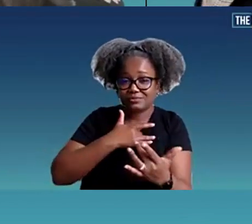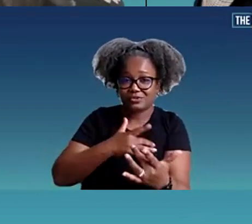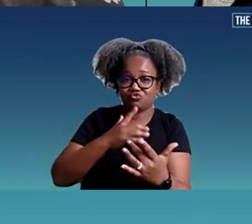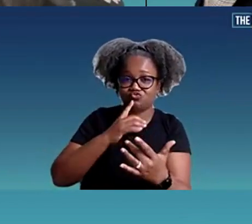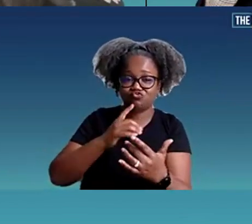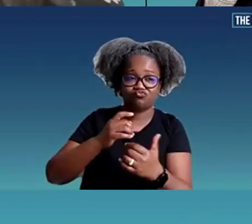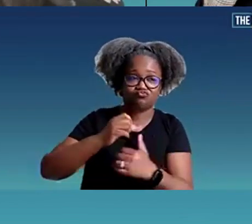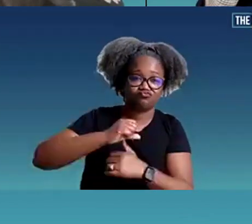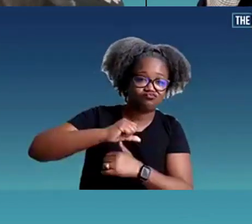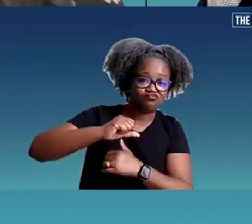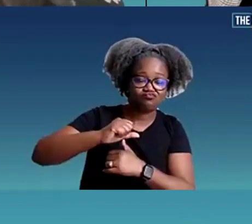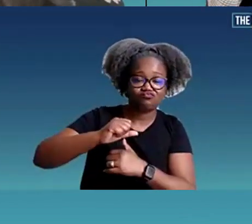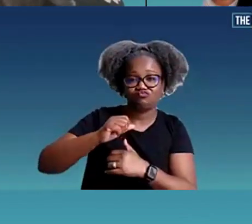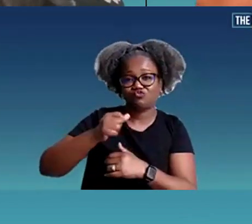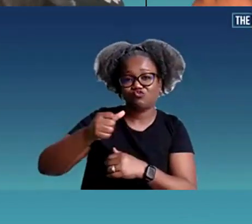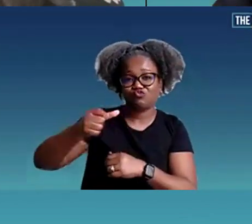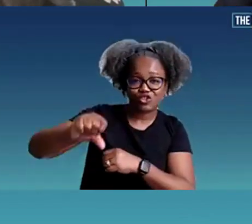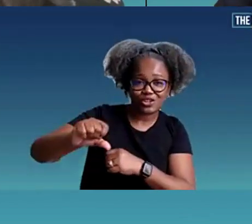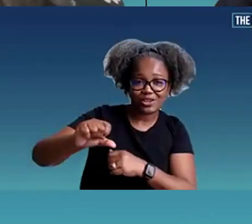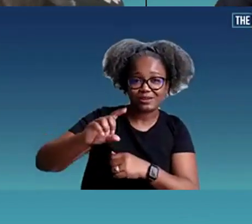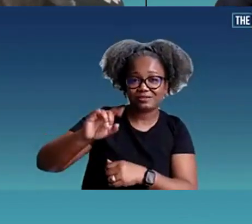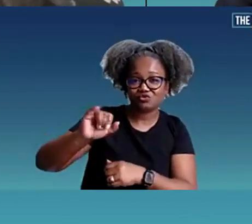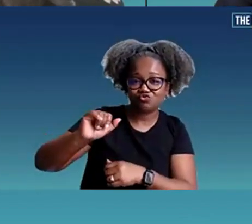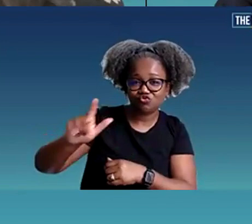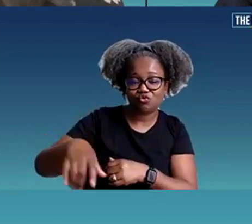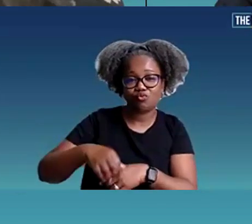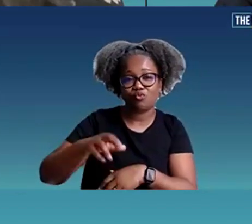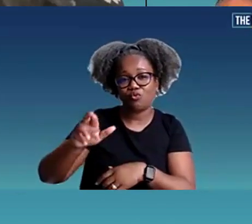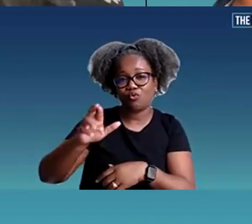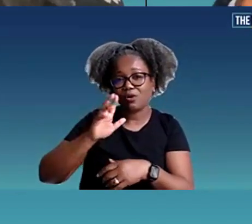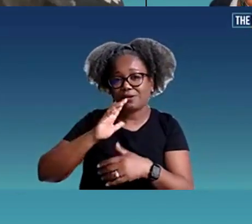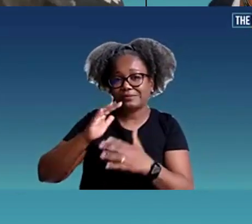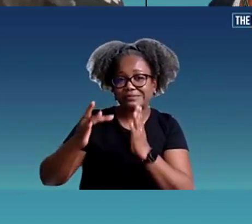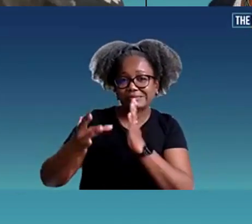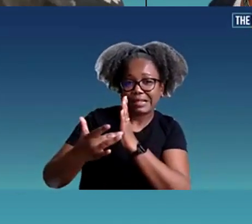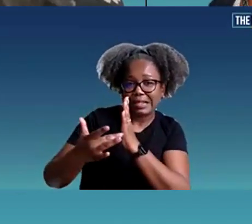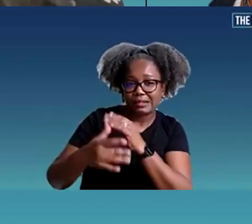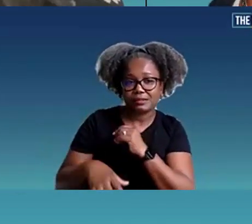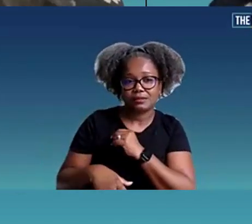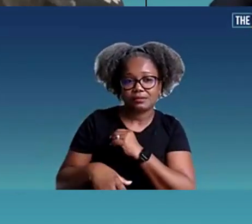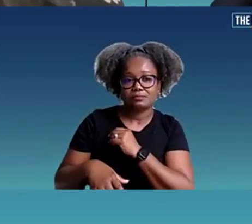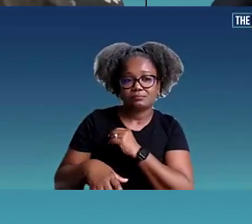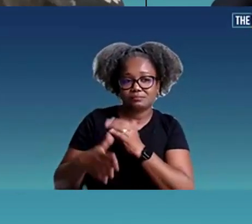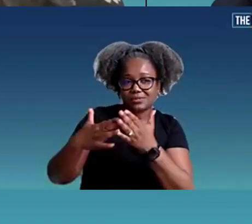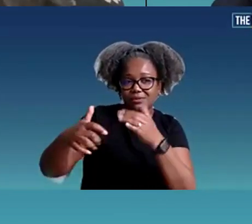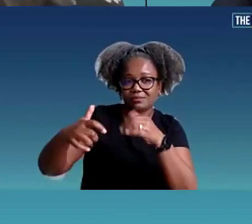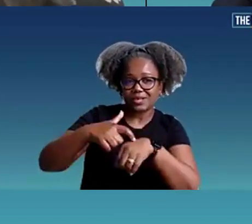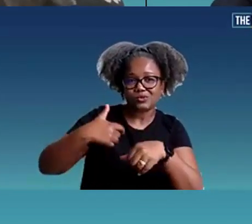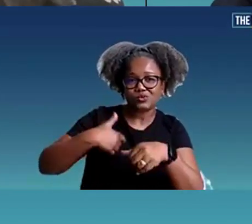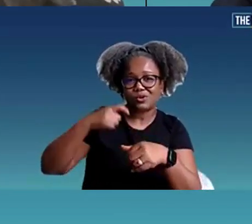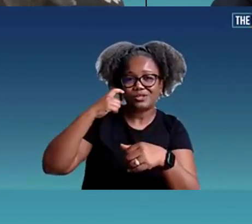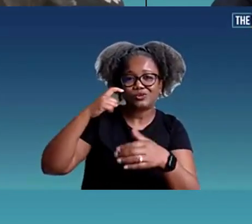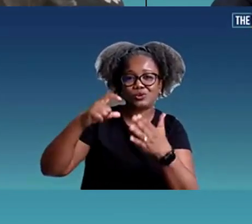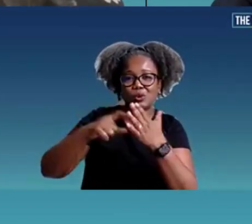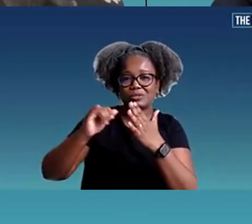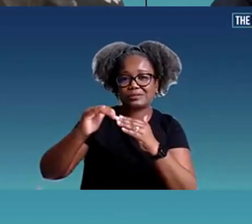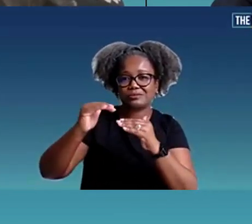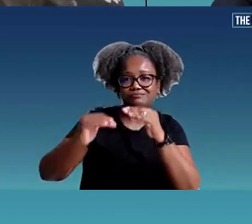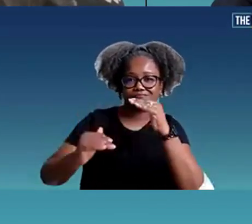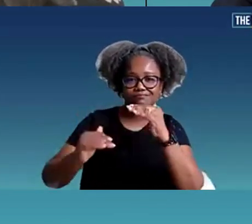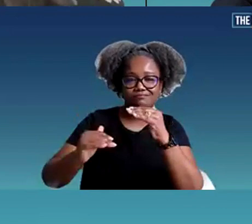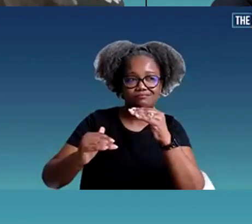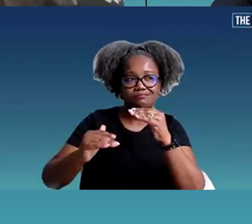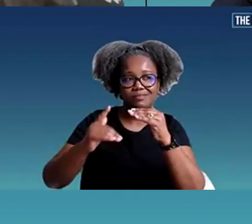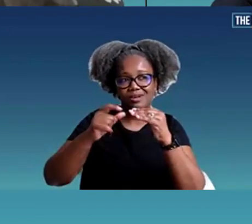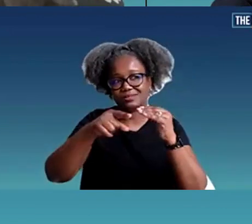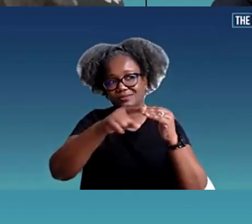sometimes you can get disparities all over again just by who's using the new stuff.